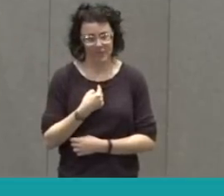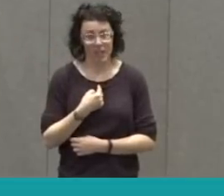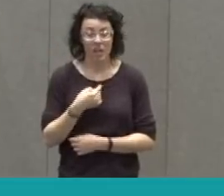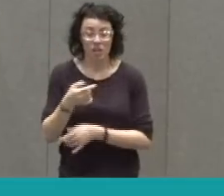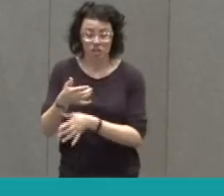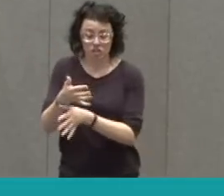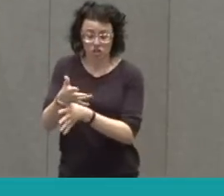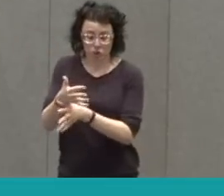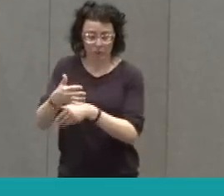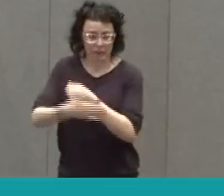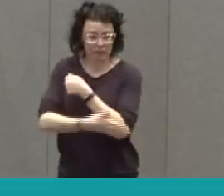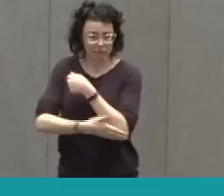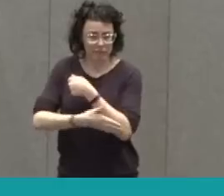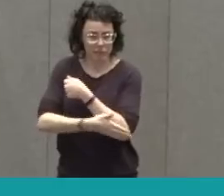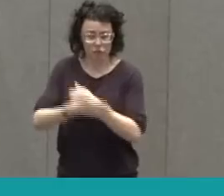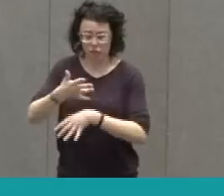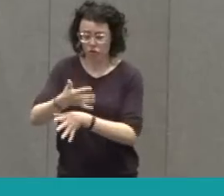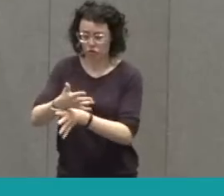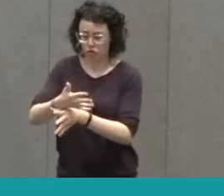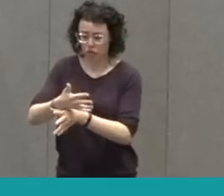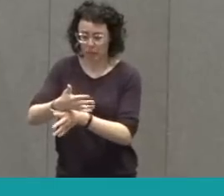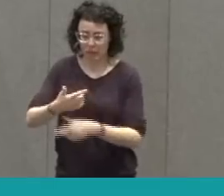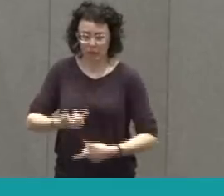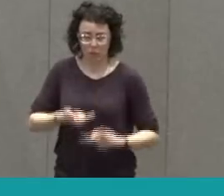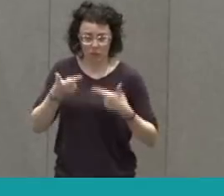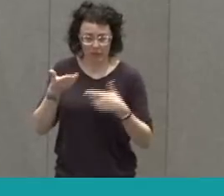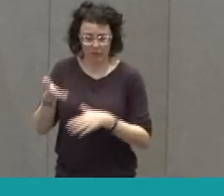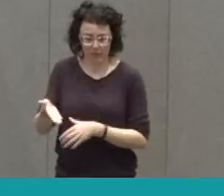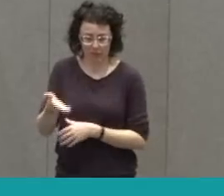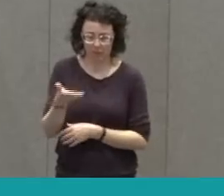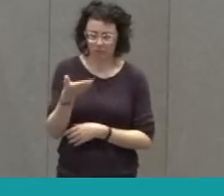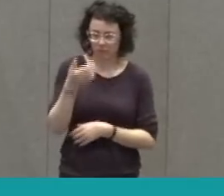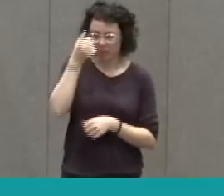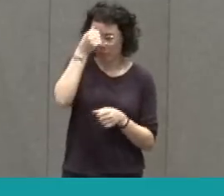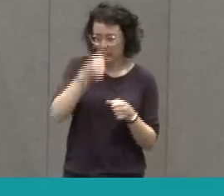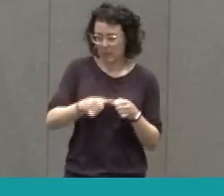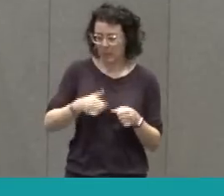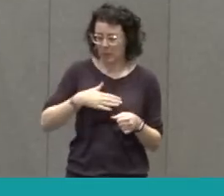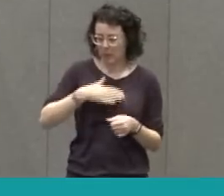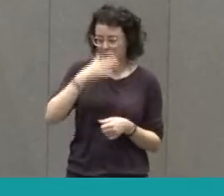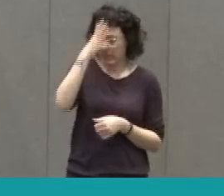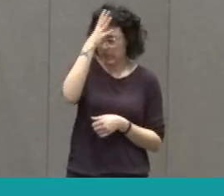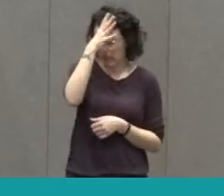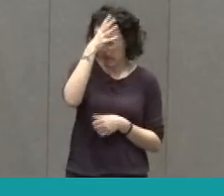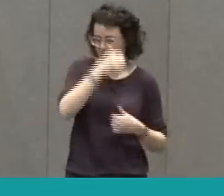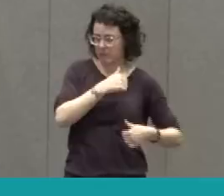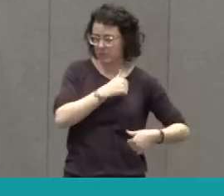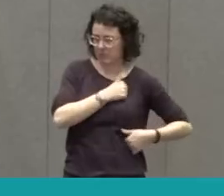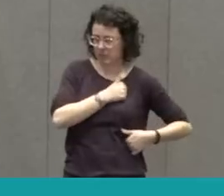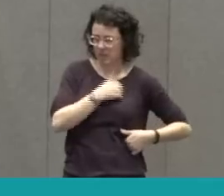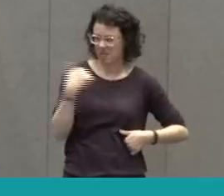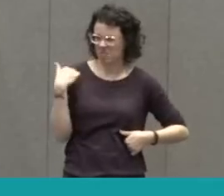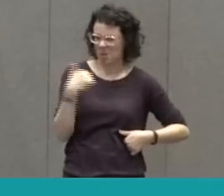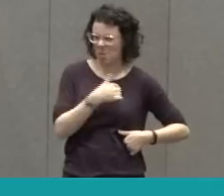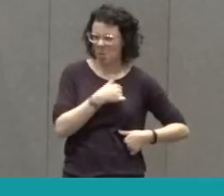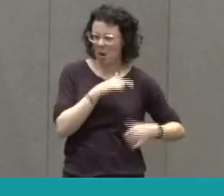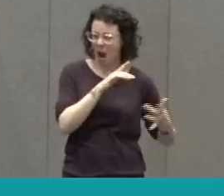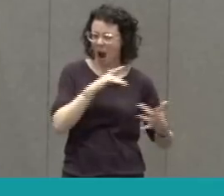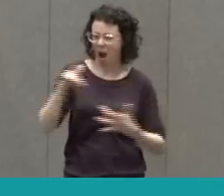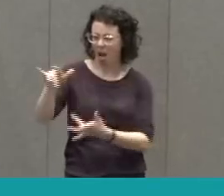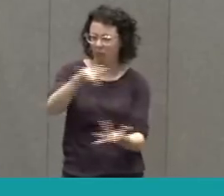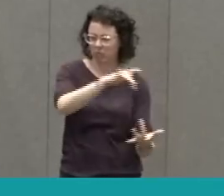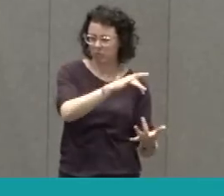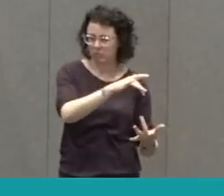So remember, my dad was military, so I've lived all around. And when we were in Germany, my mom and dad were playing